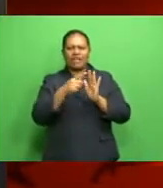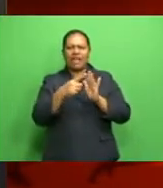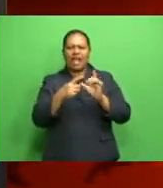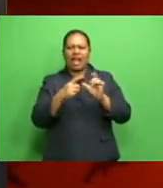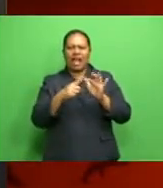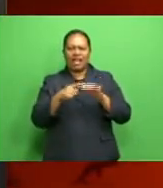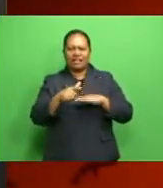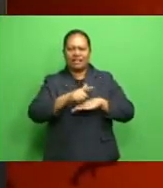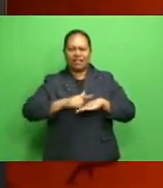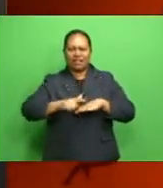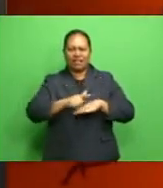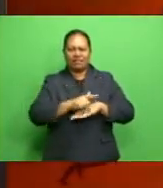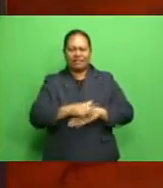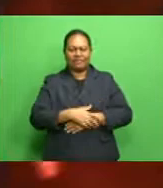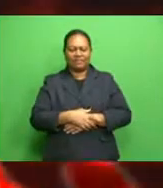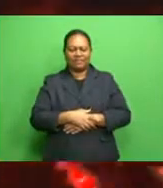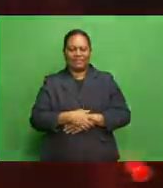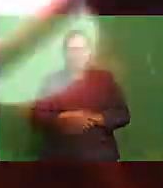break.